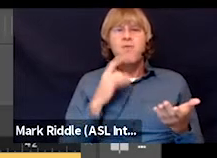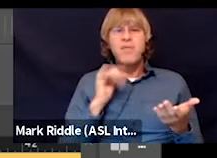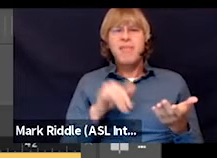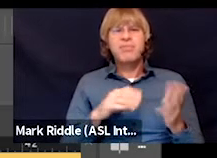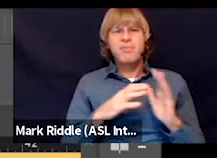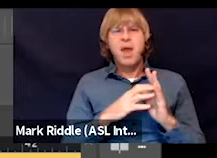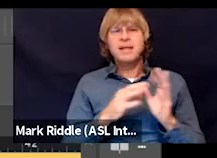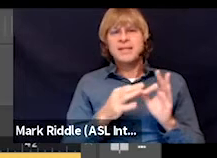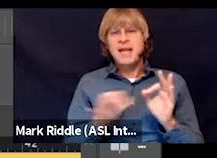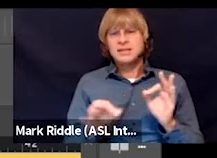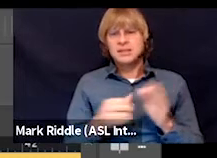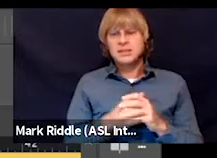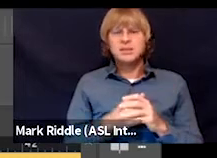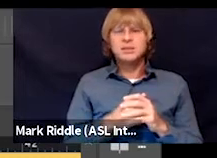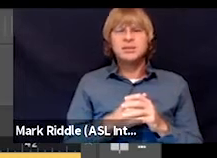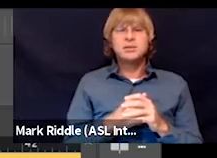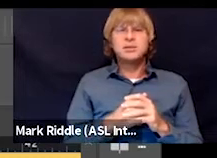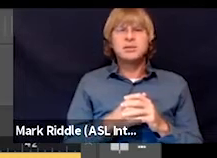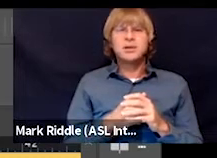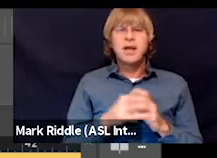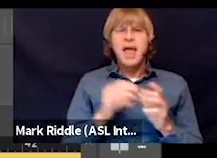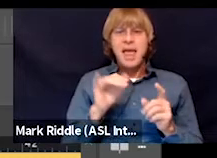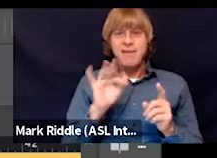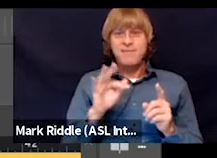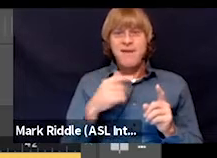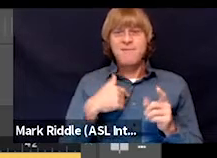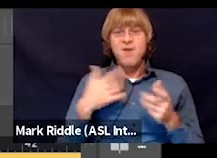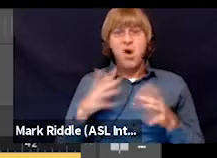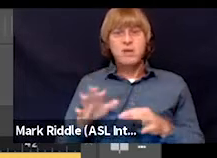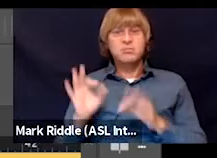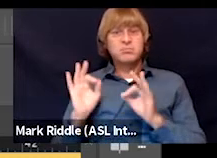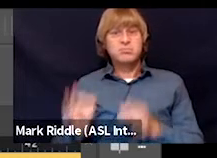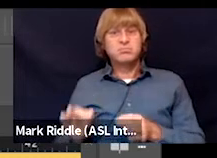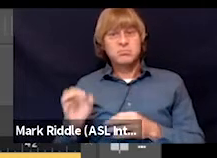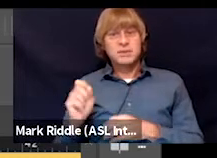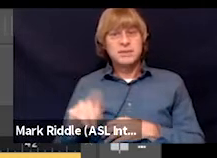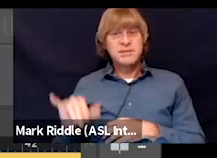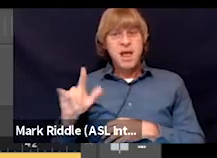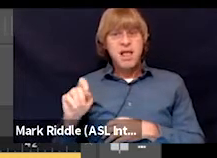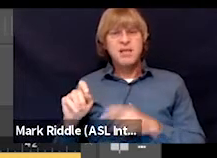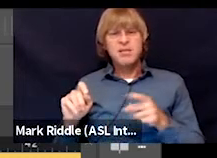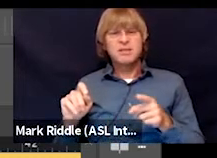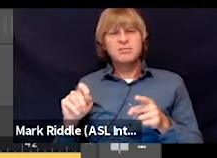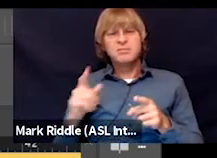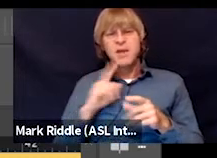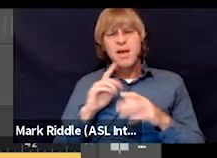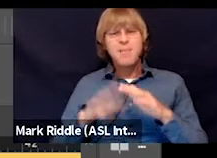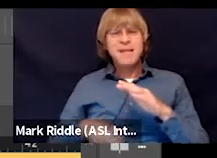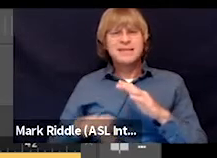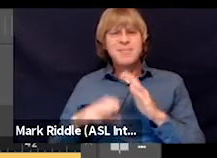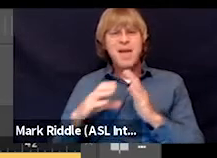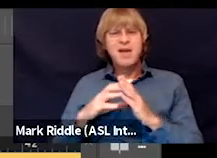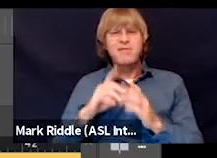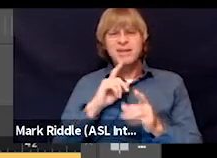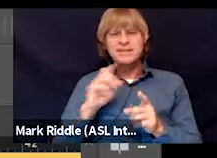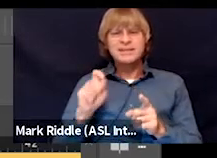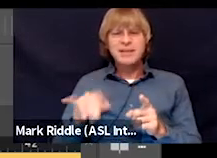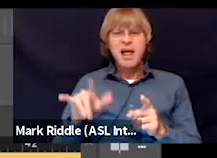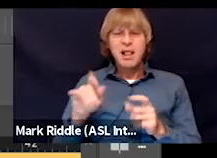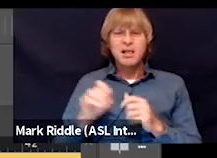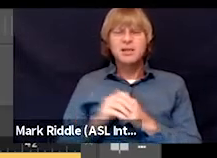body text? And if I've already made a style, in this case, basic paragraph really is a